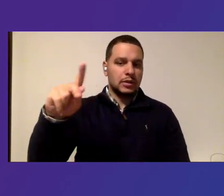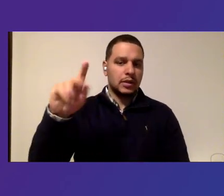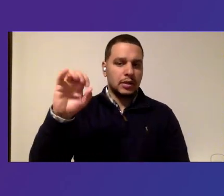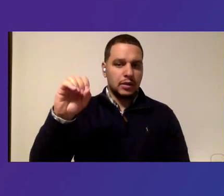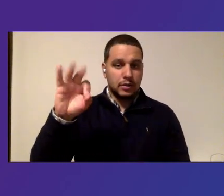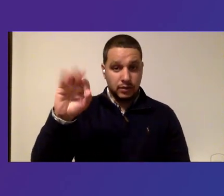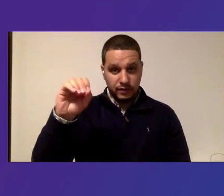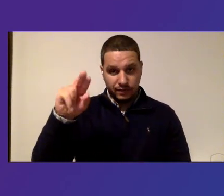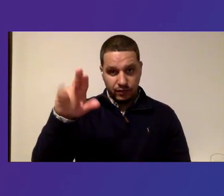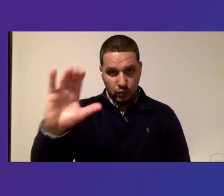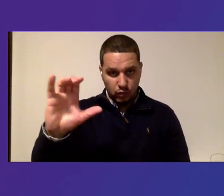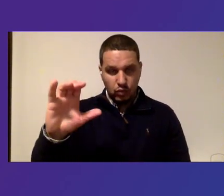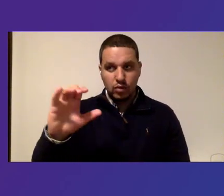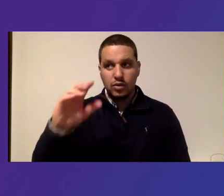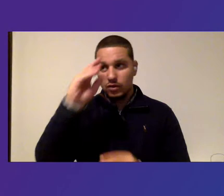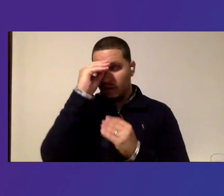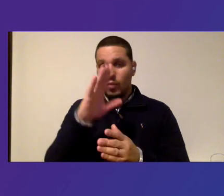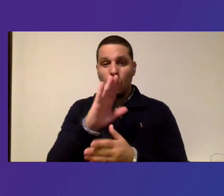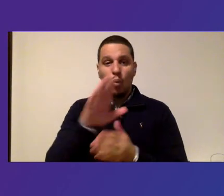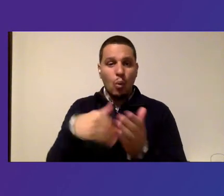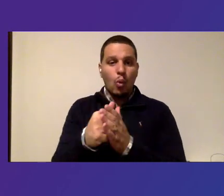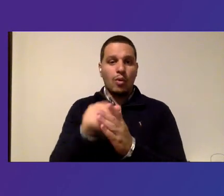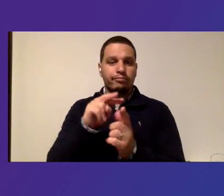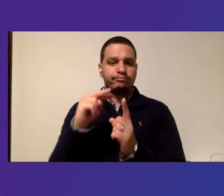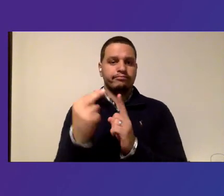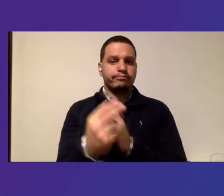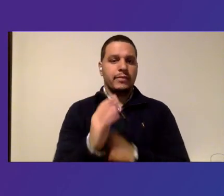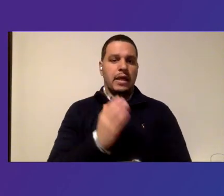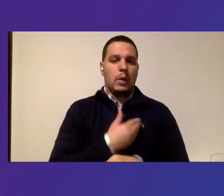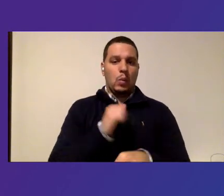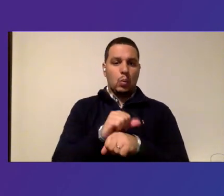informs all aspects of our work in all program areas.